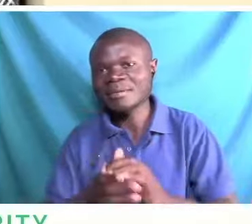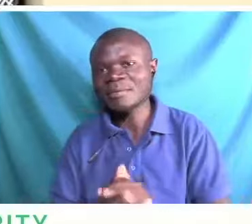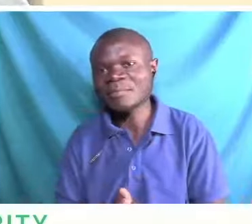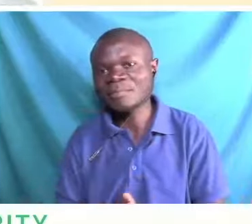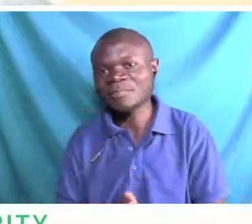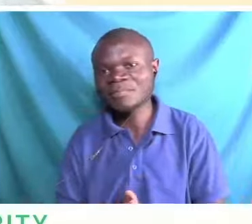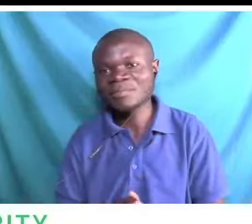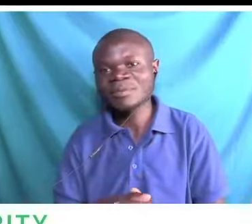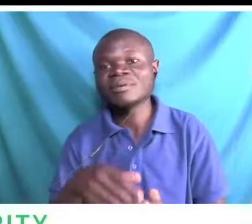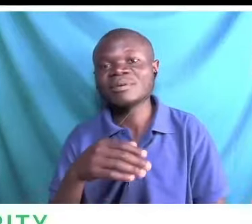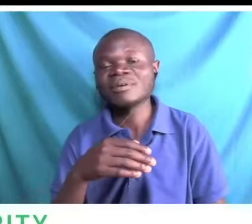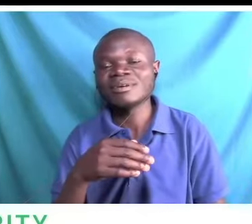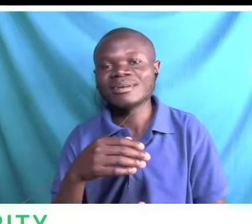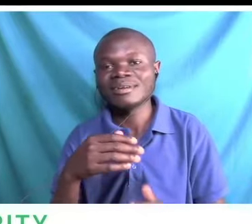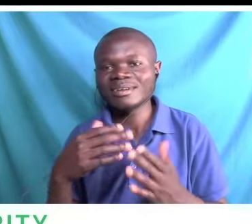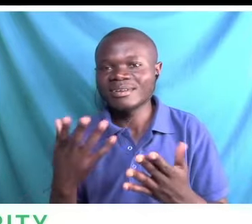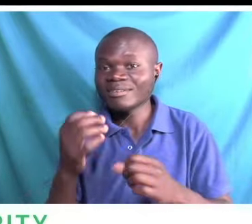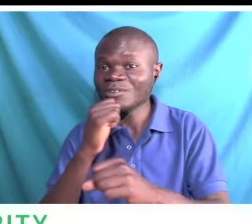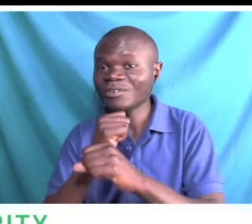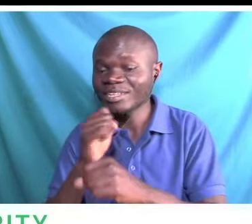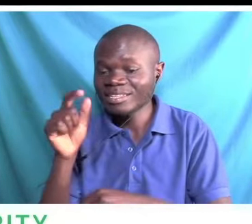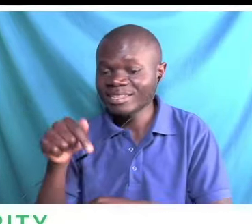When I was reading this portion, I was reading.